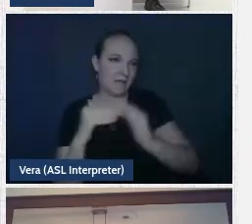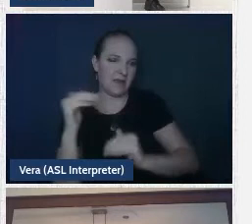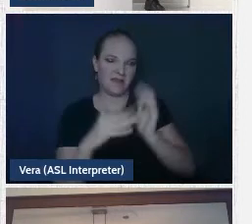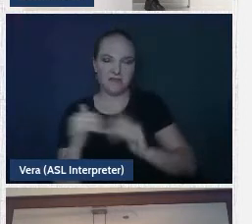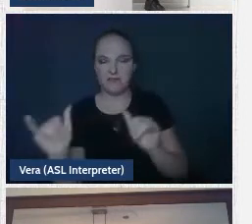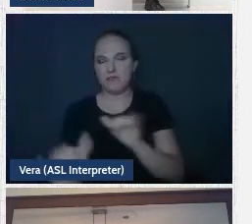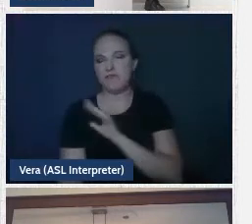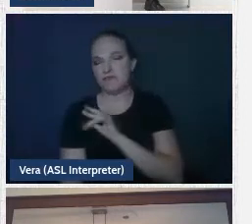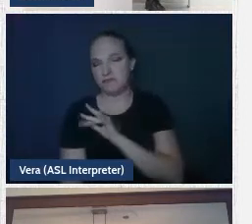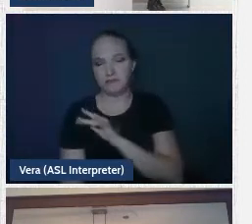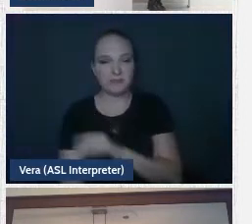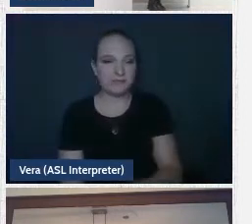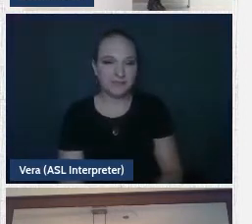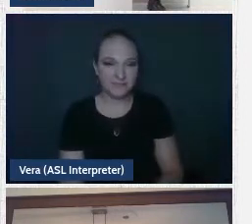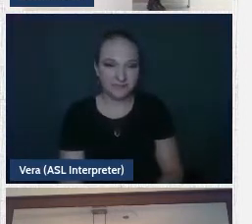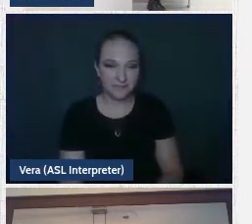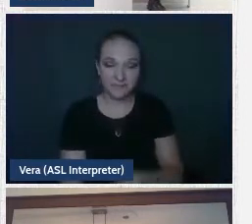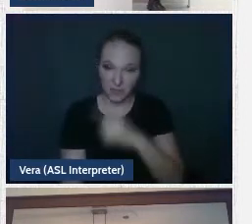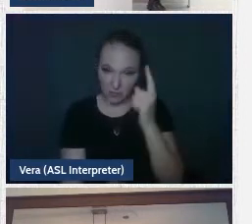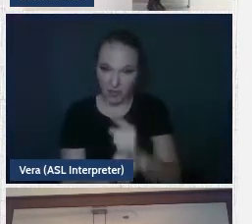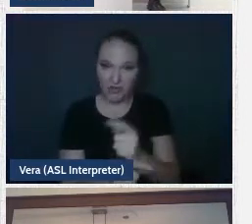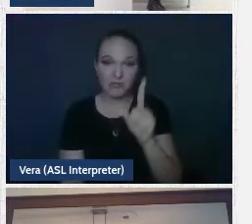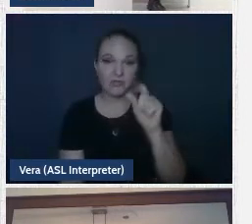Yeah. That's right.